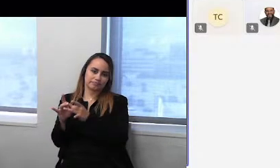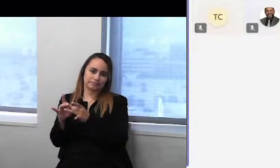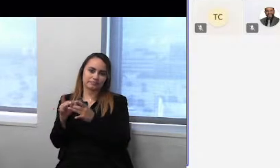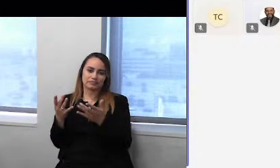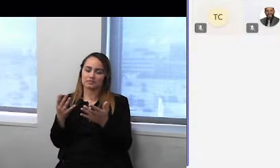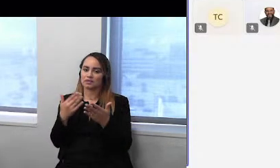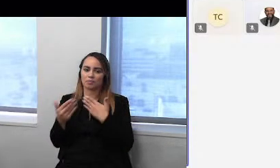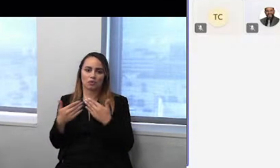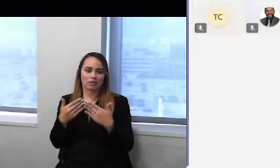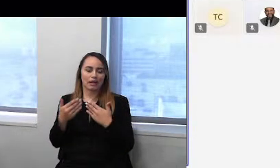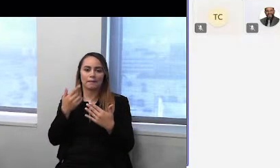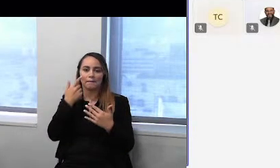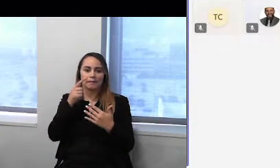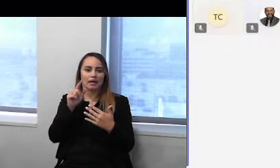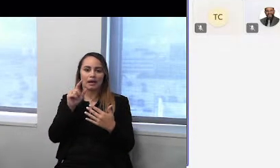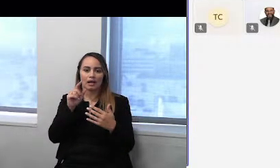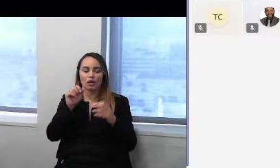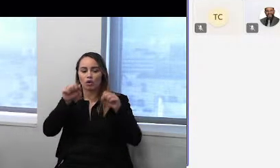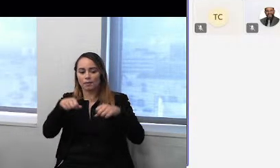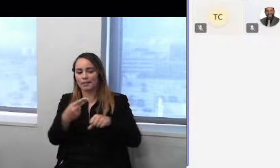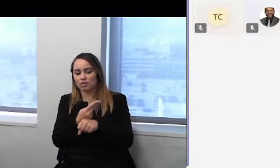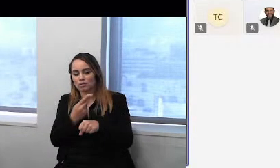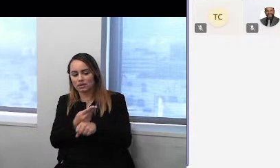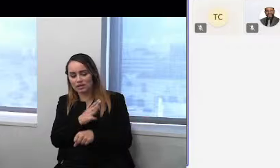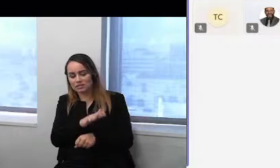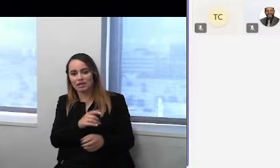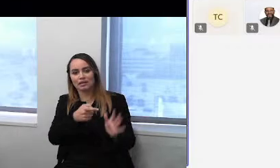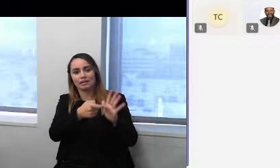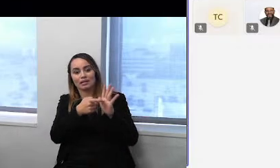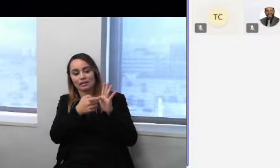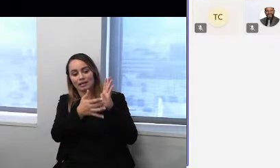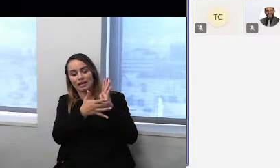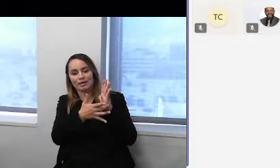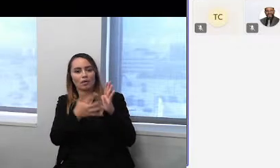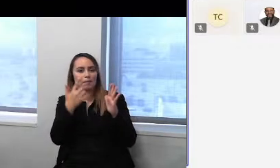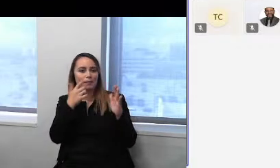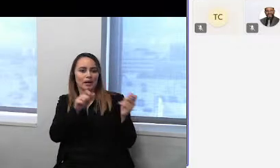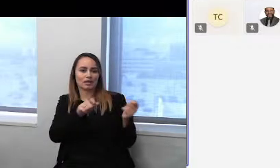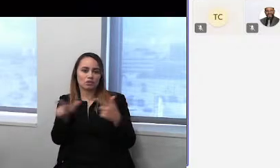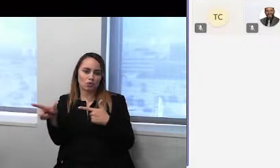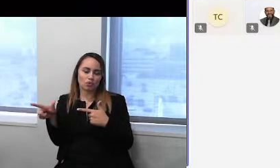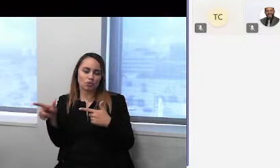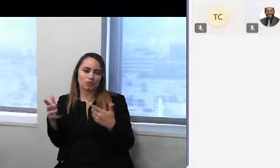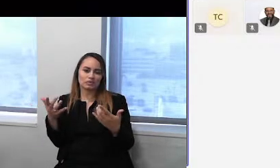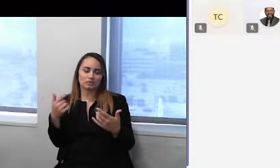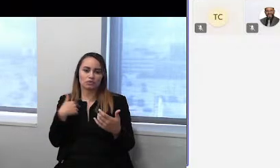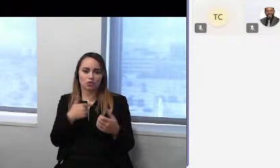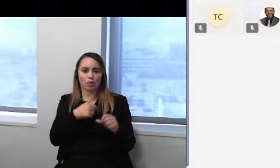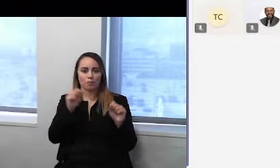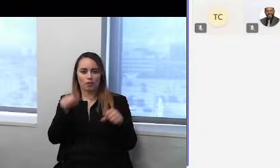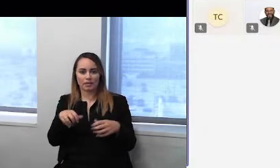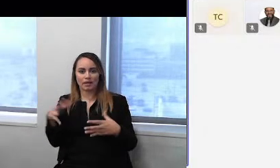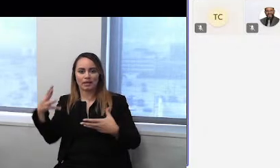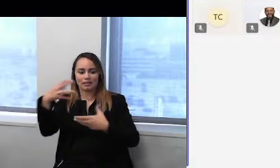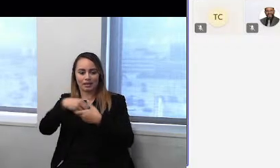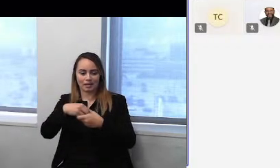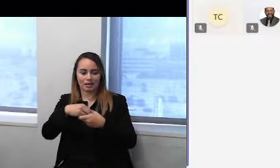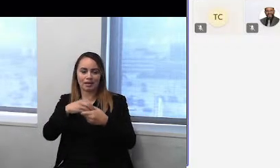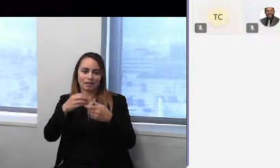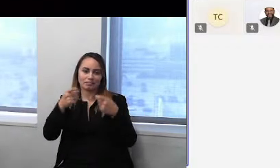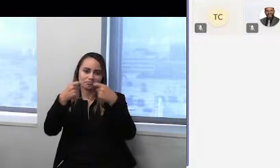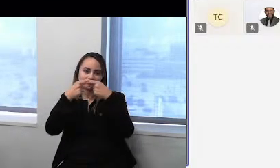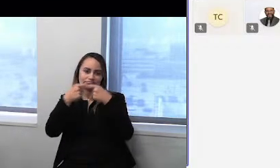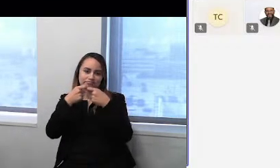They are technical requirements for any and all applications to be able to integrate it into the electric. Yeah, I understand that there has to be minimum